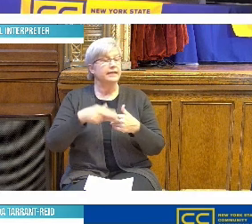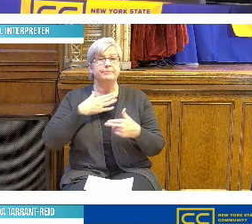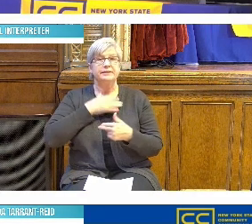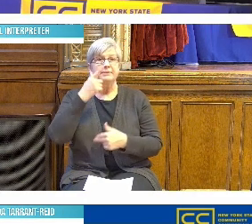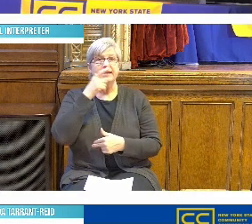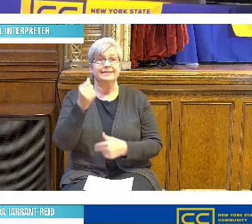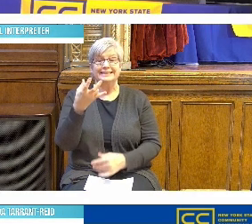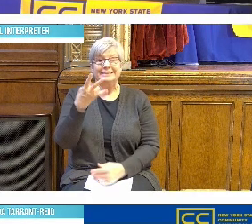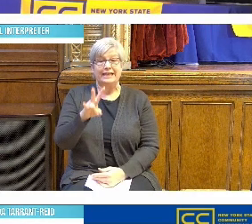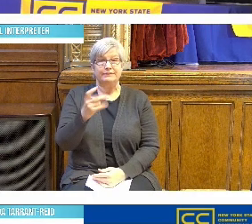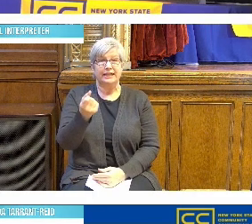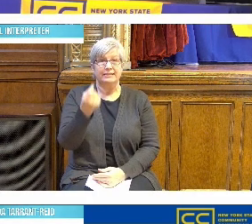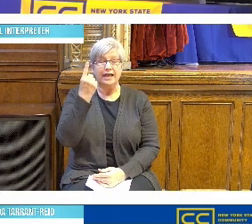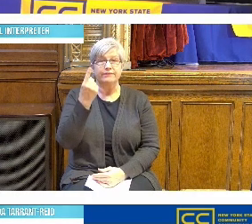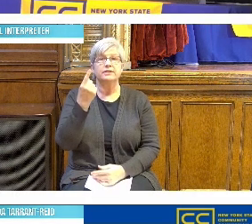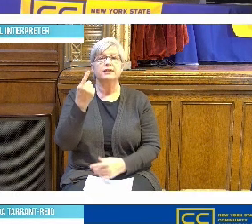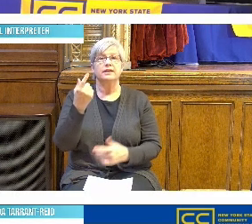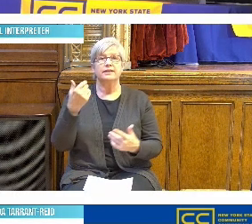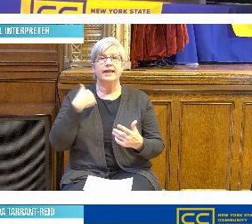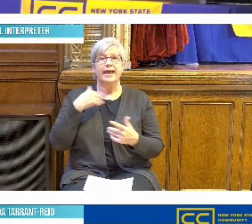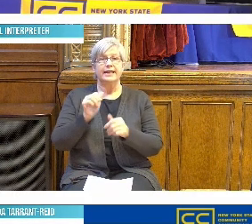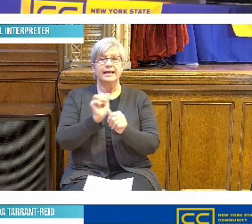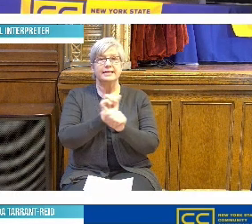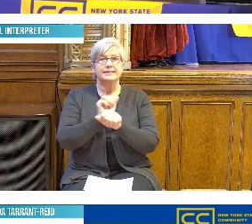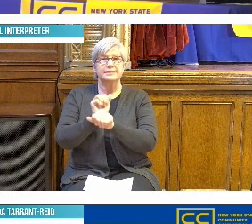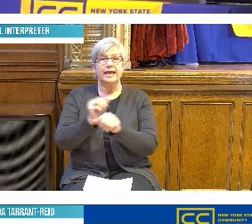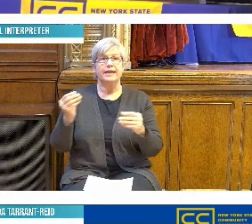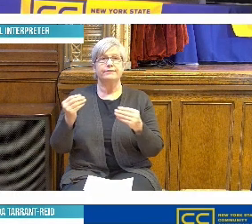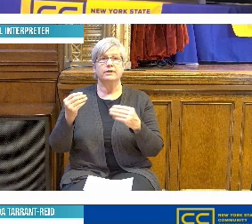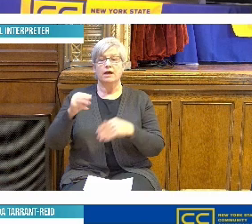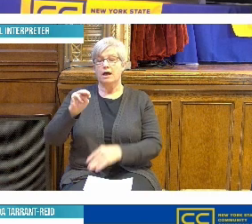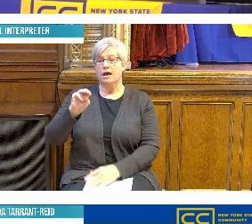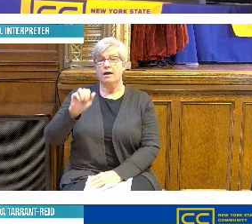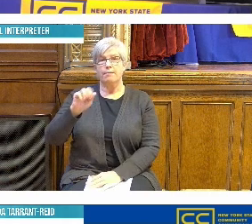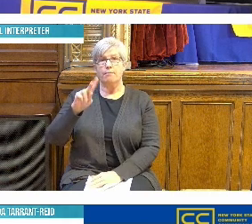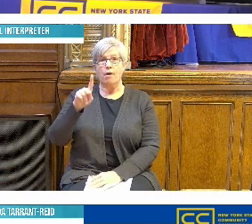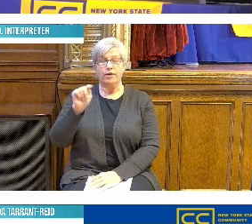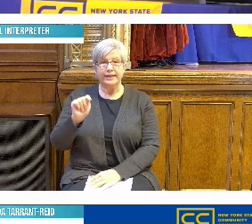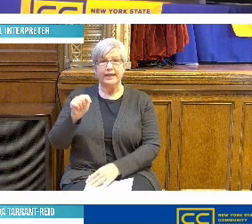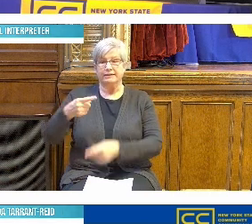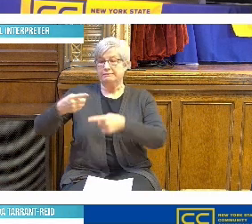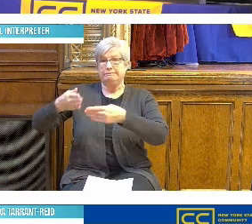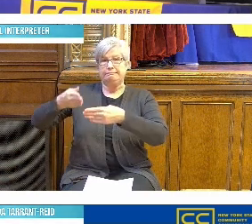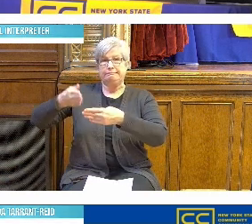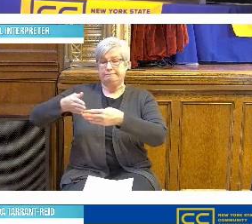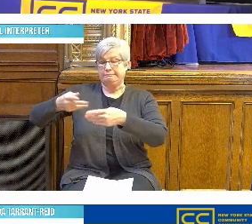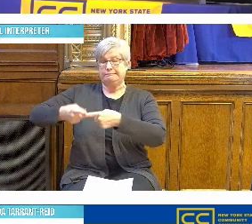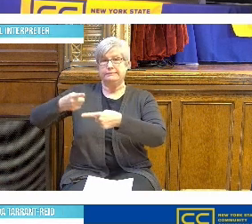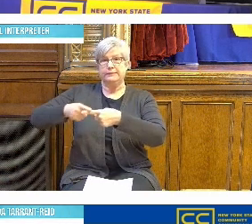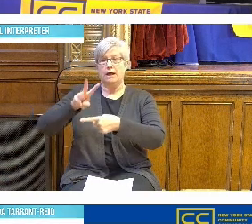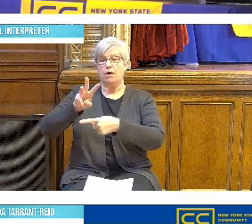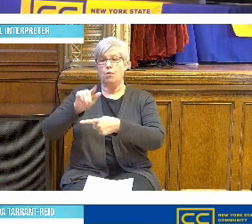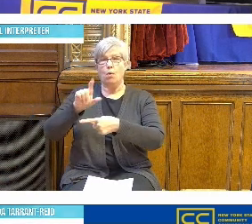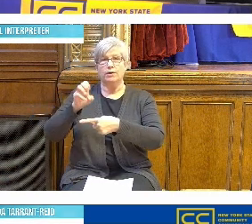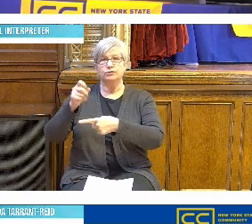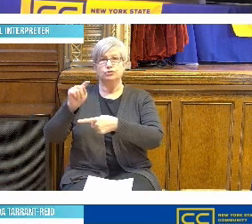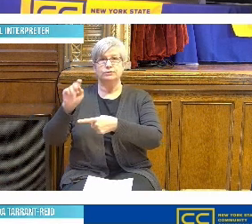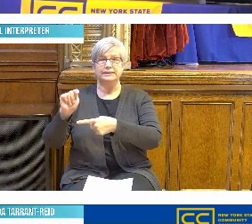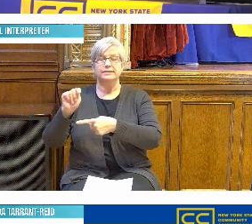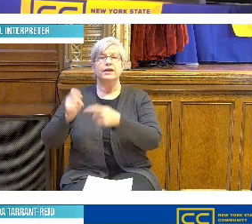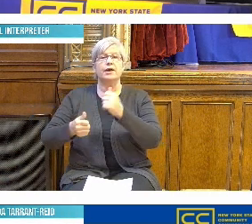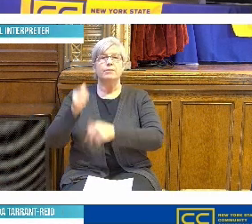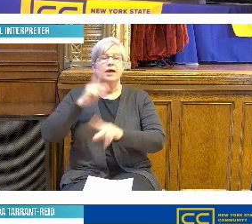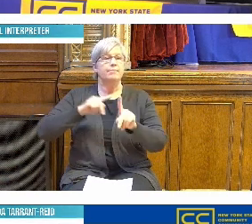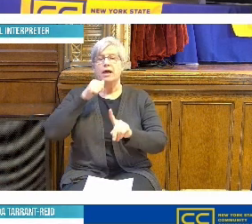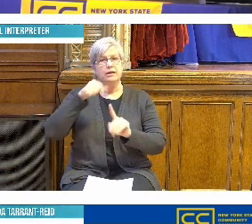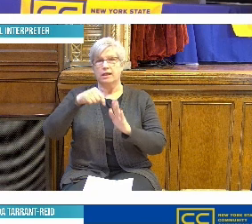in 1711 there was a slave market at the foot of Wall Street. And most people don't know this. We're not going